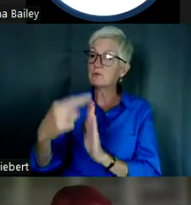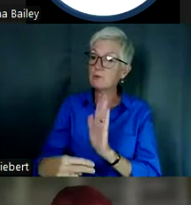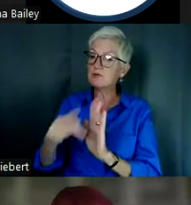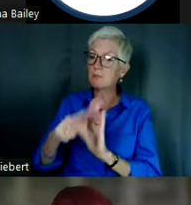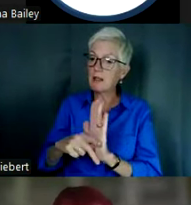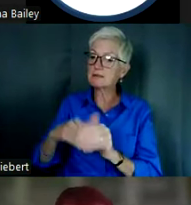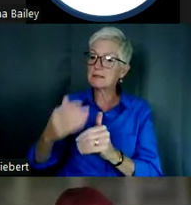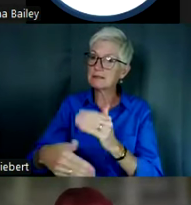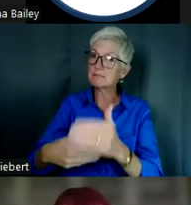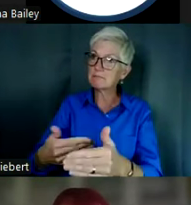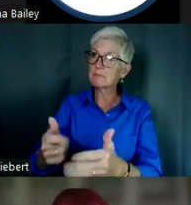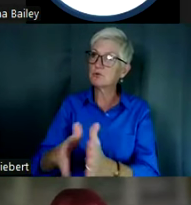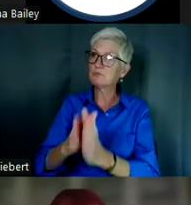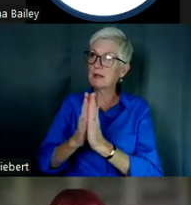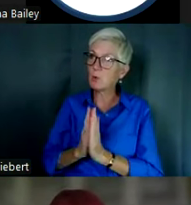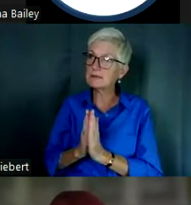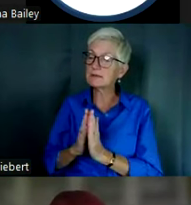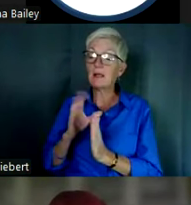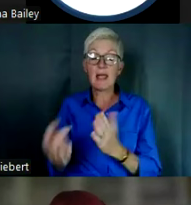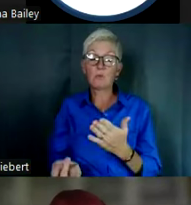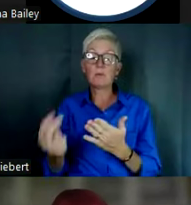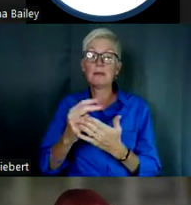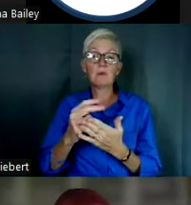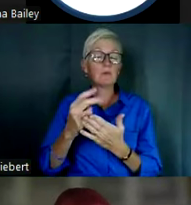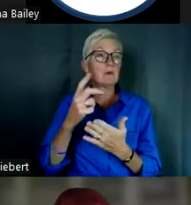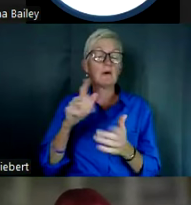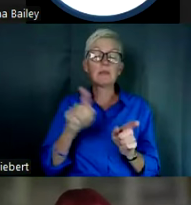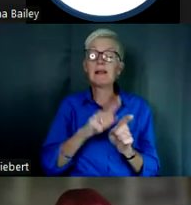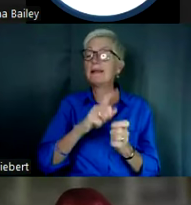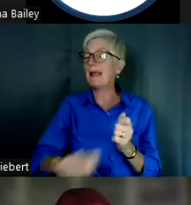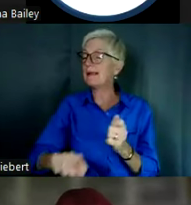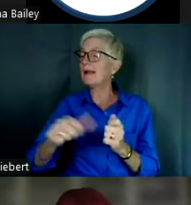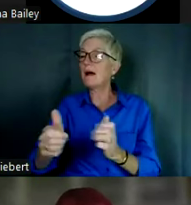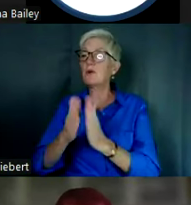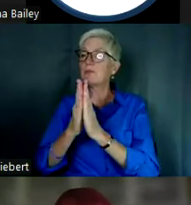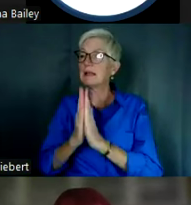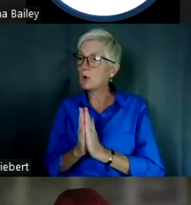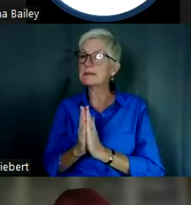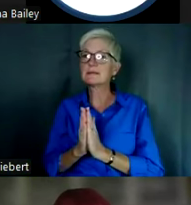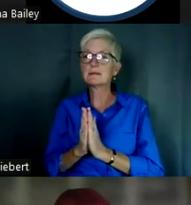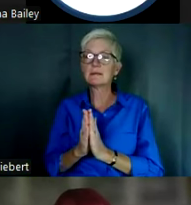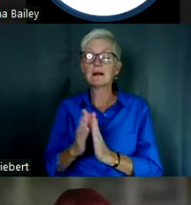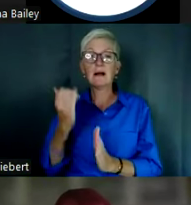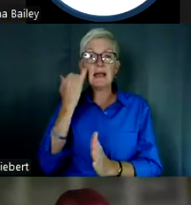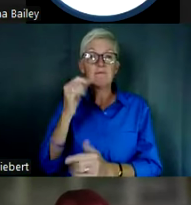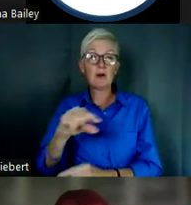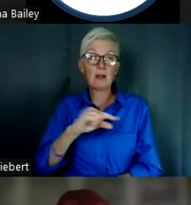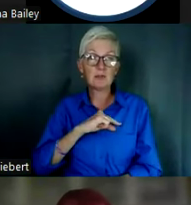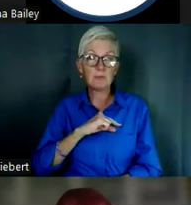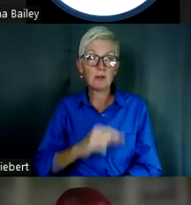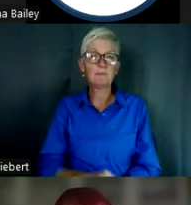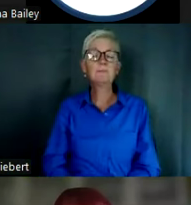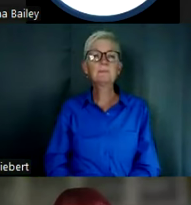an accommodation, and it can be reviewed just like any request for an accommodation would be reviewed by anybody who might be eligible.